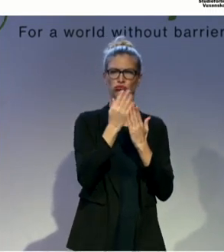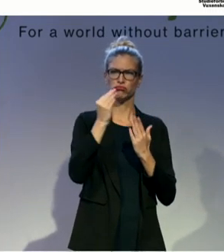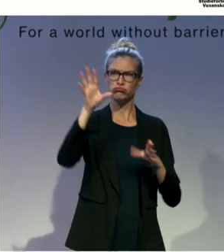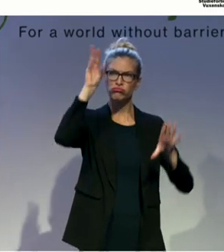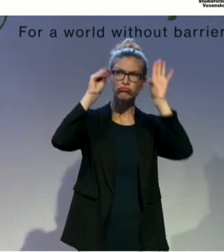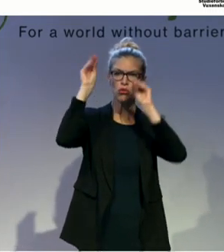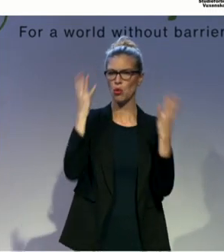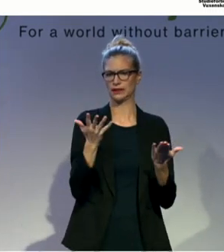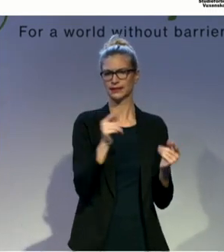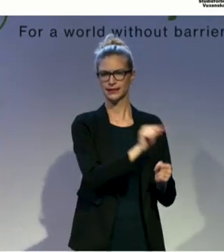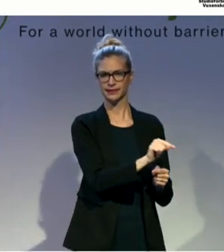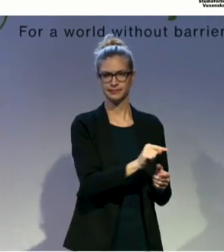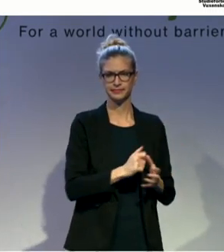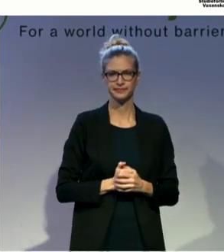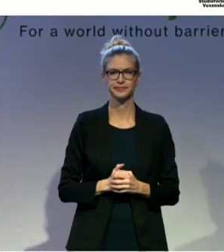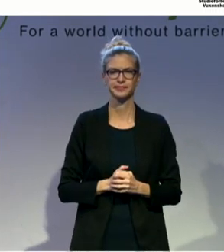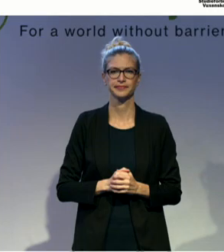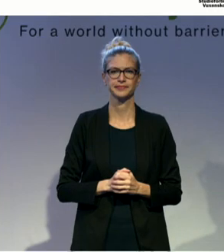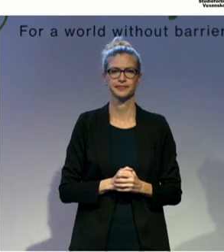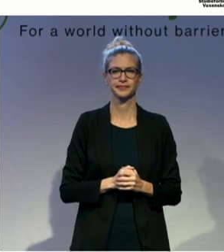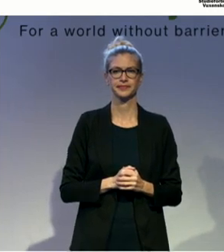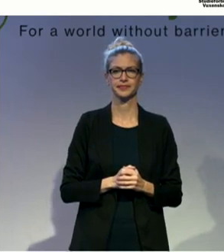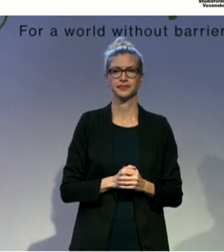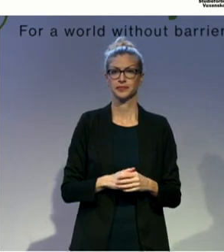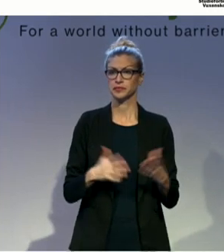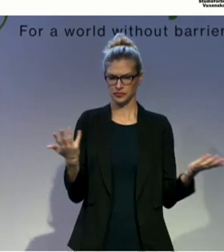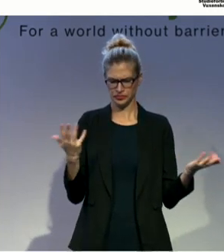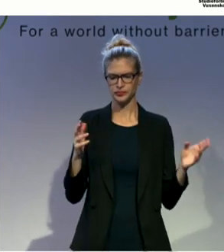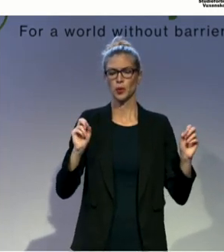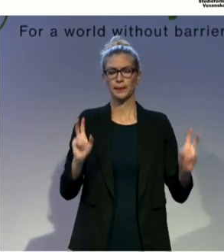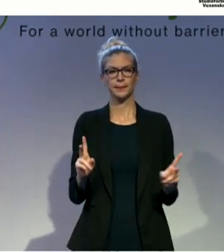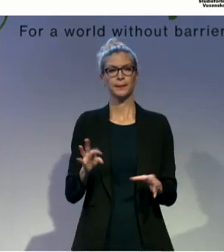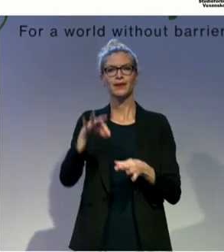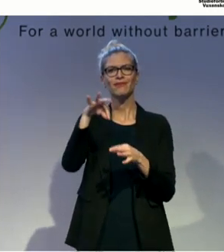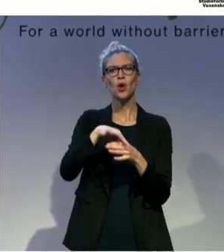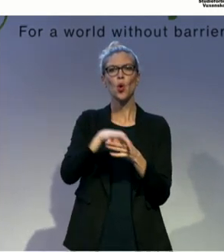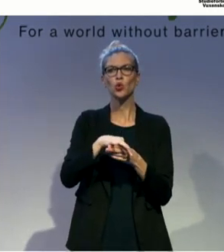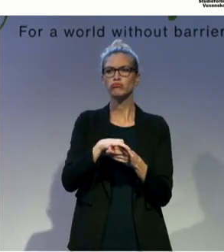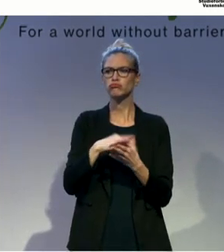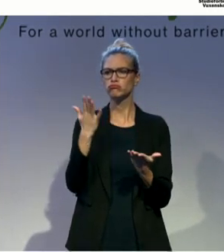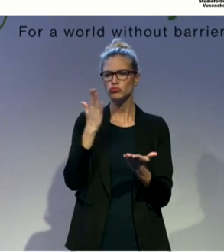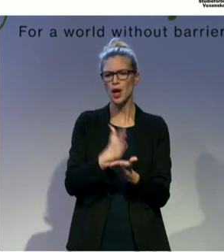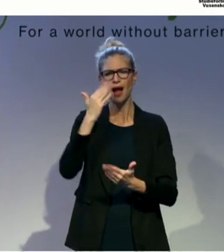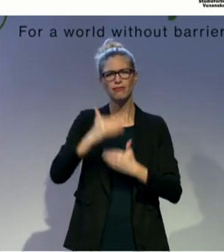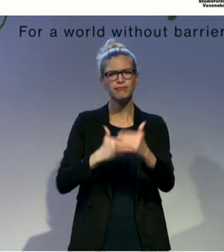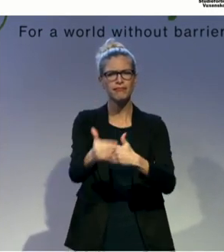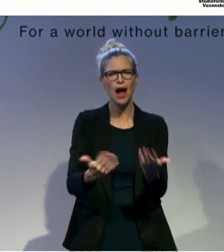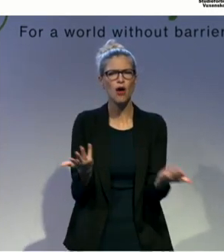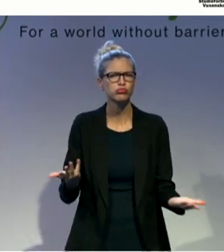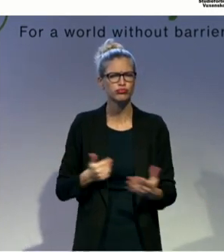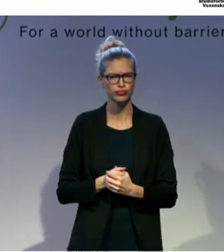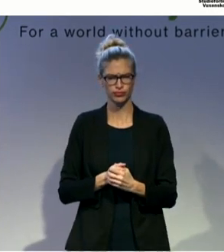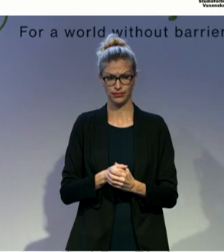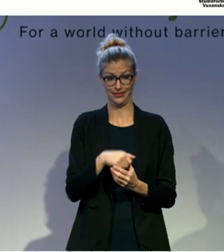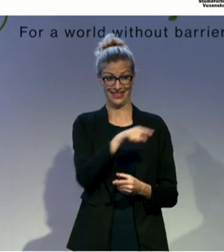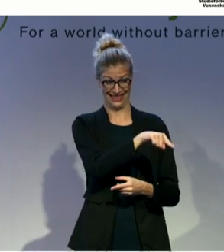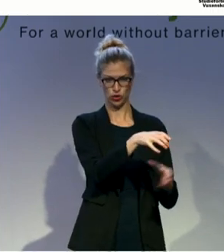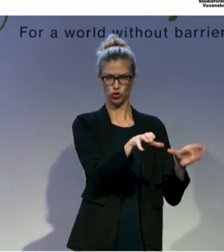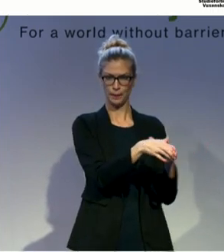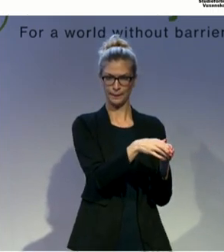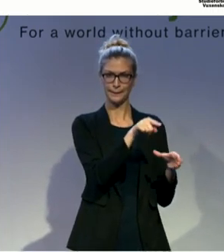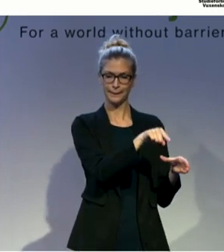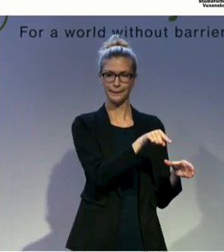So what about the voting rights then? Well, voting rights were given to this group in Sweden in 1989,